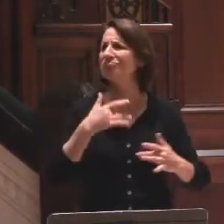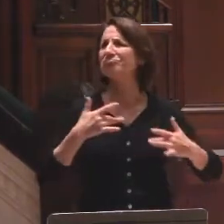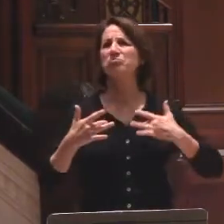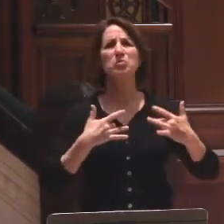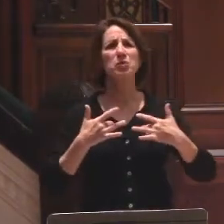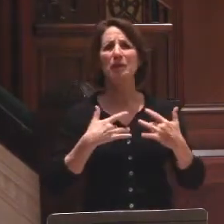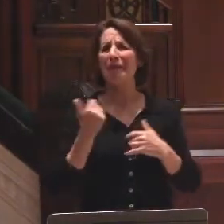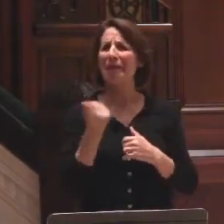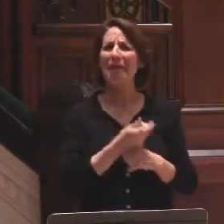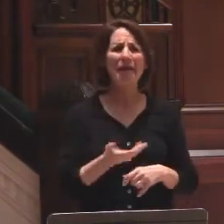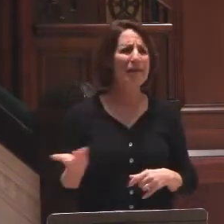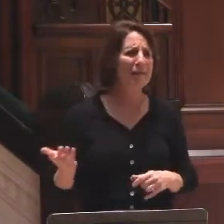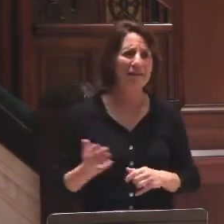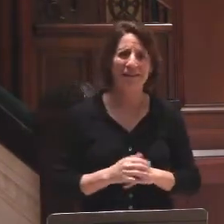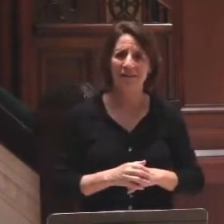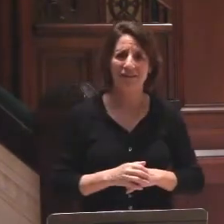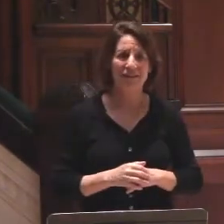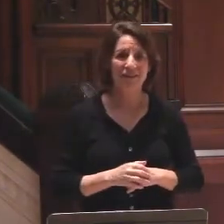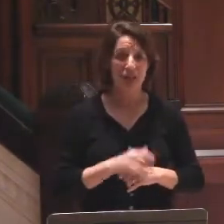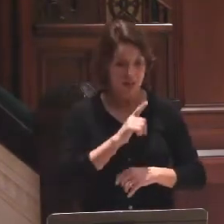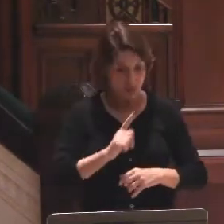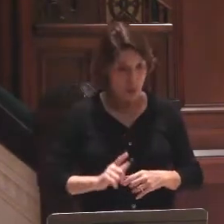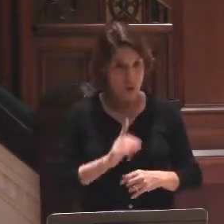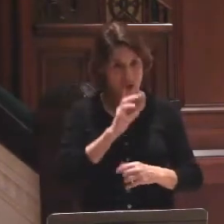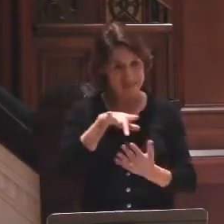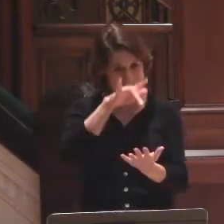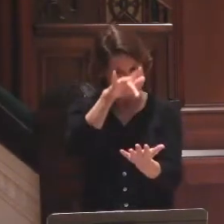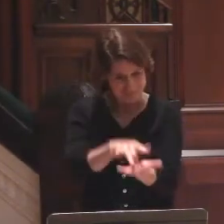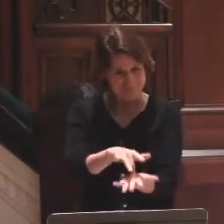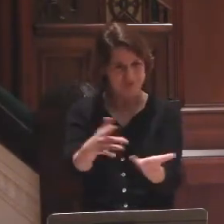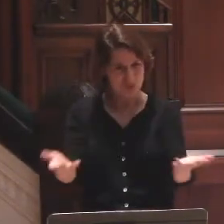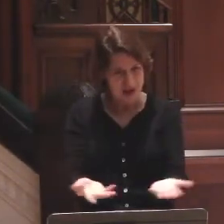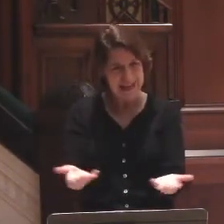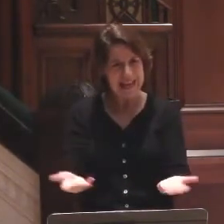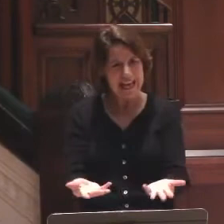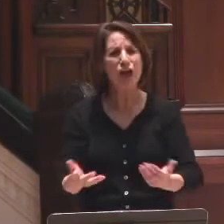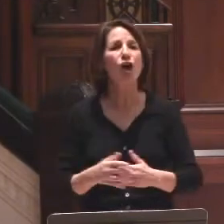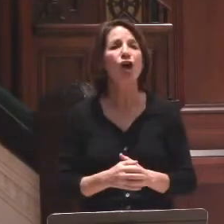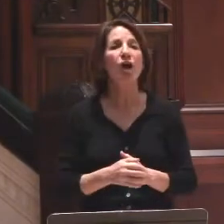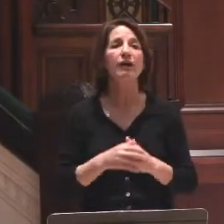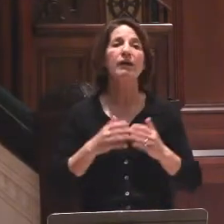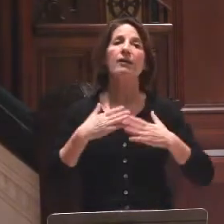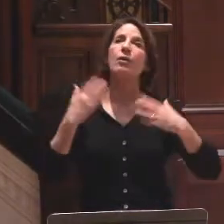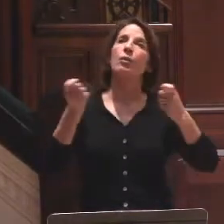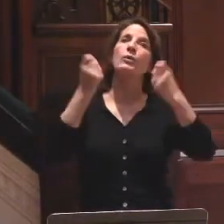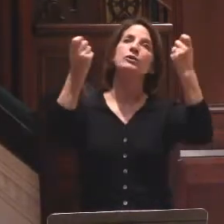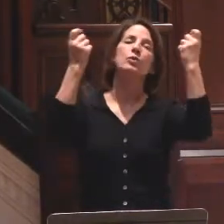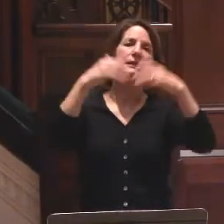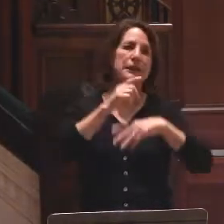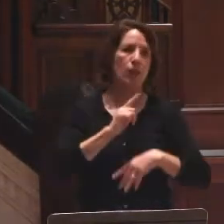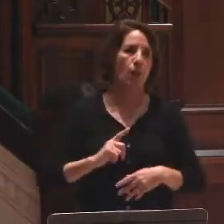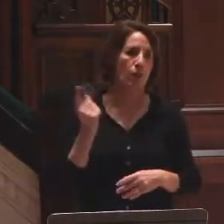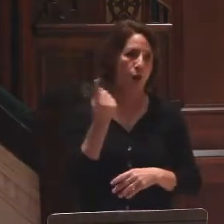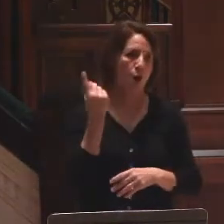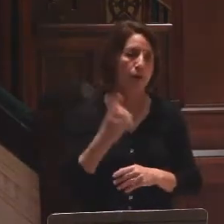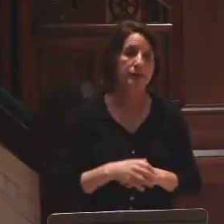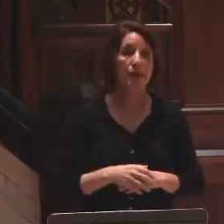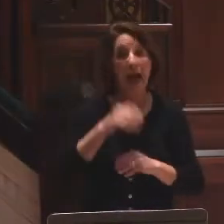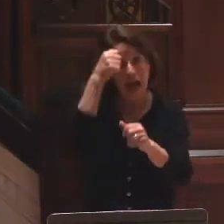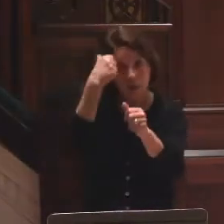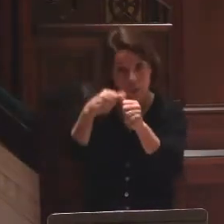about anything, for the Lord is right here in your midst. Rejoice in the Lord always. And